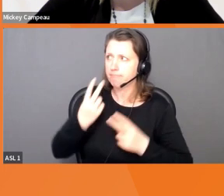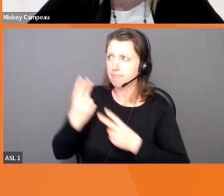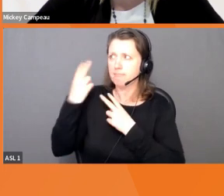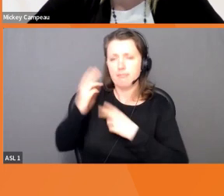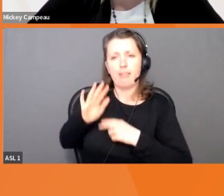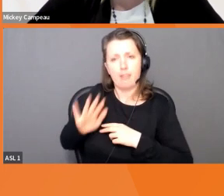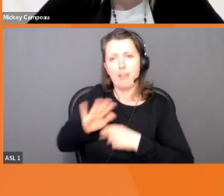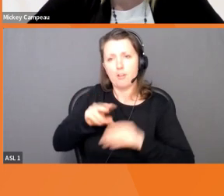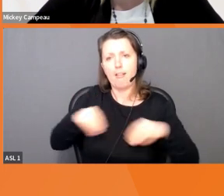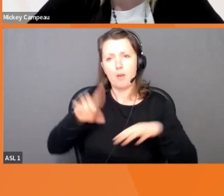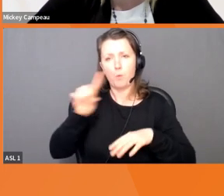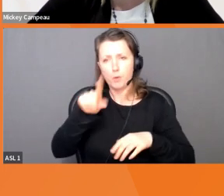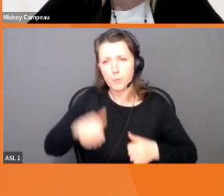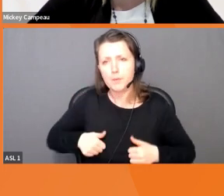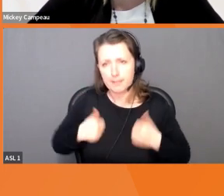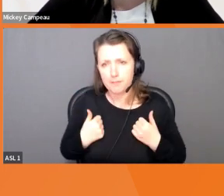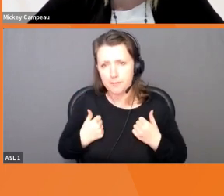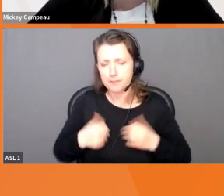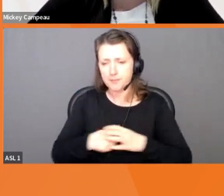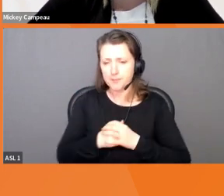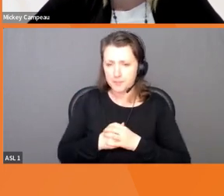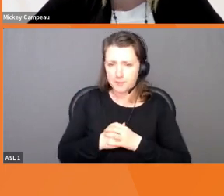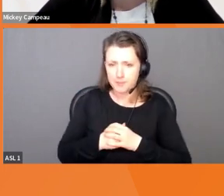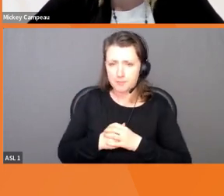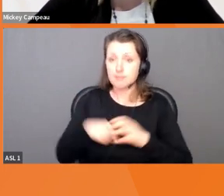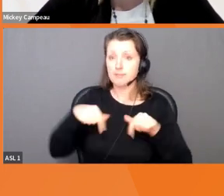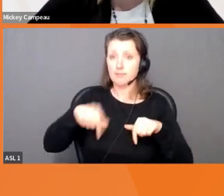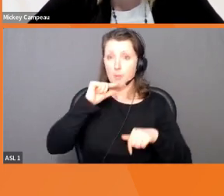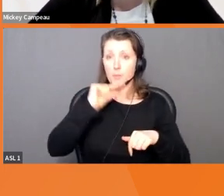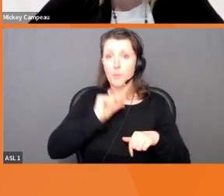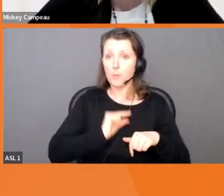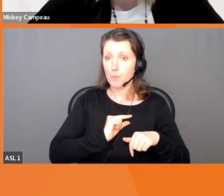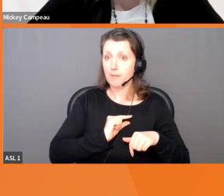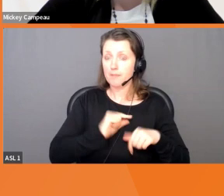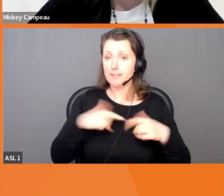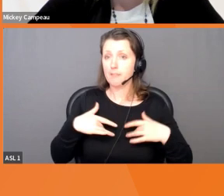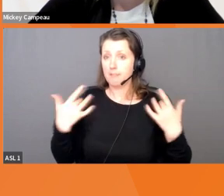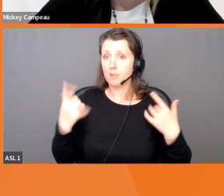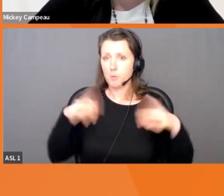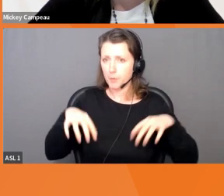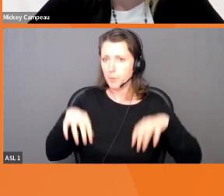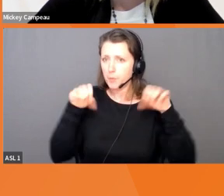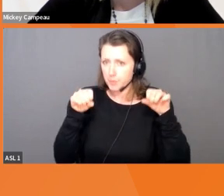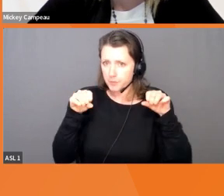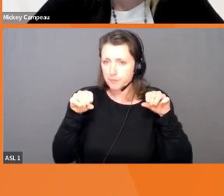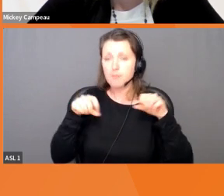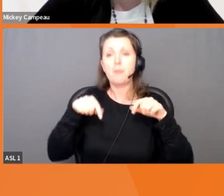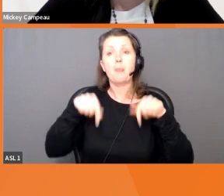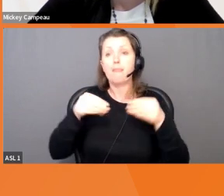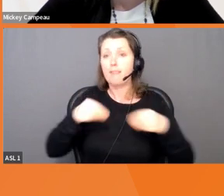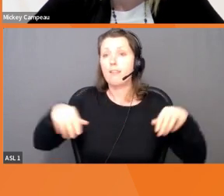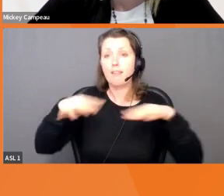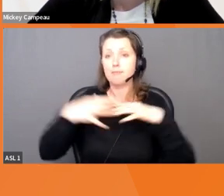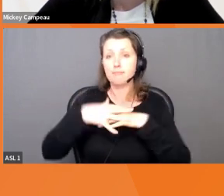day. And as we gather here in Guelph for today's event, we are reminded that Guelph is situated